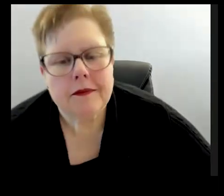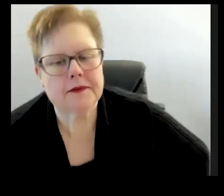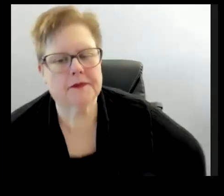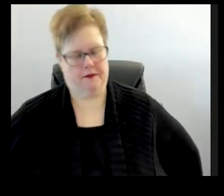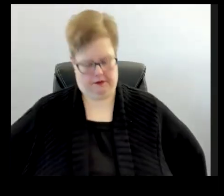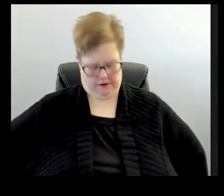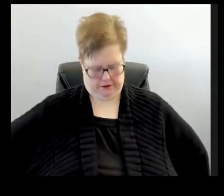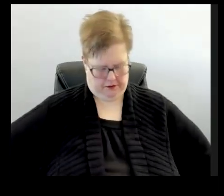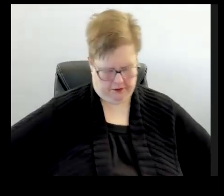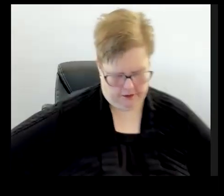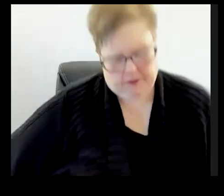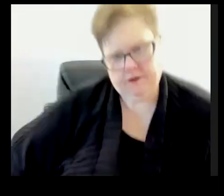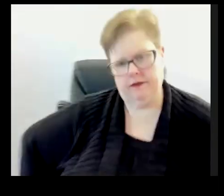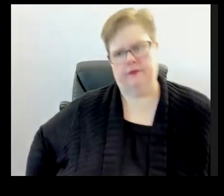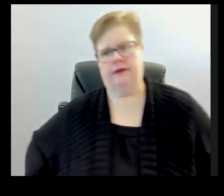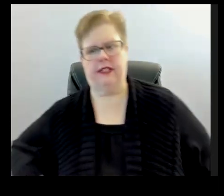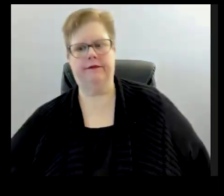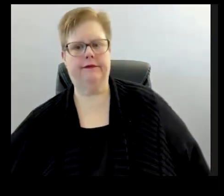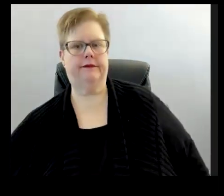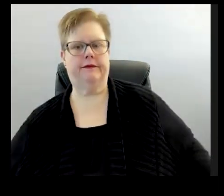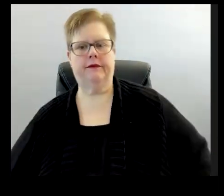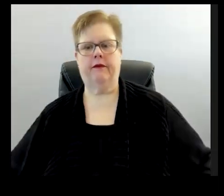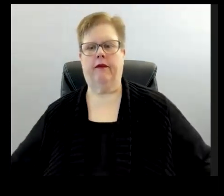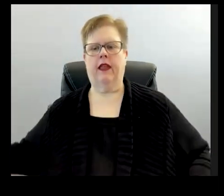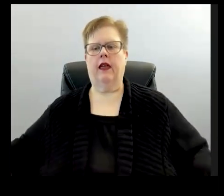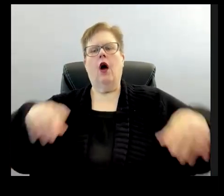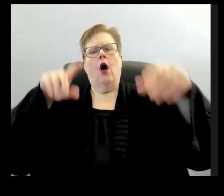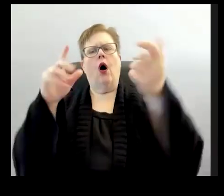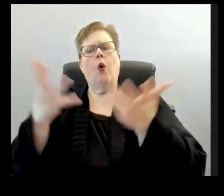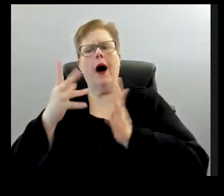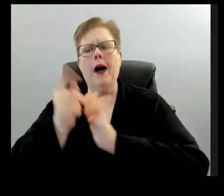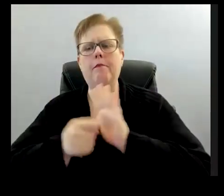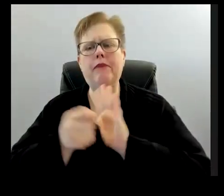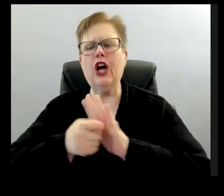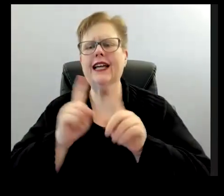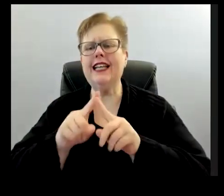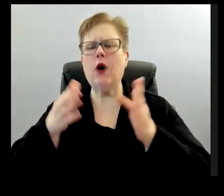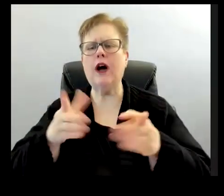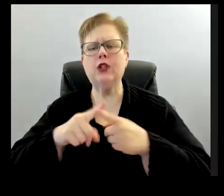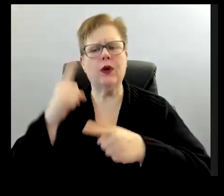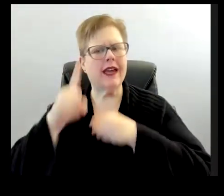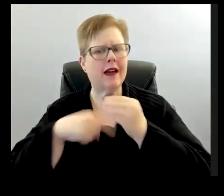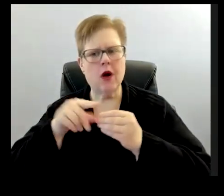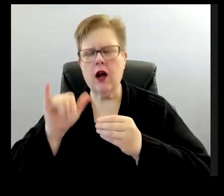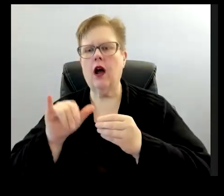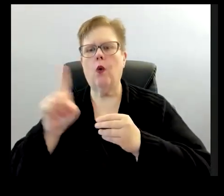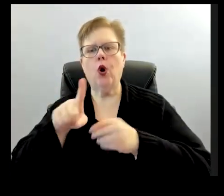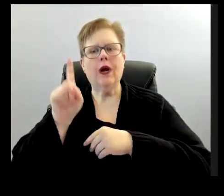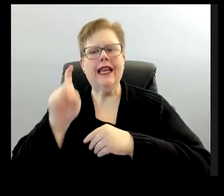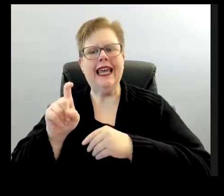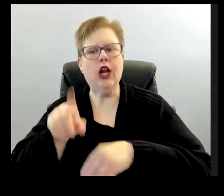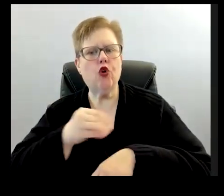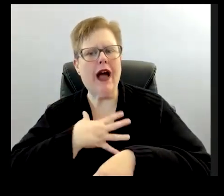And what's a period that you can think of where maybe you could have given yourself this, just different ways to think about this? What's a period where you needed grace and you didn't